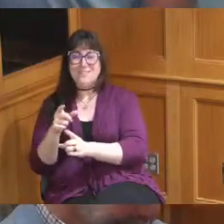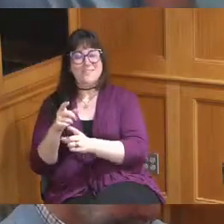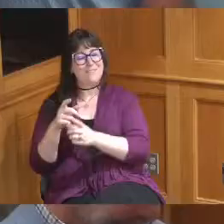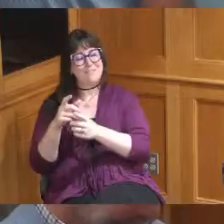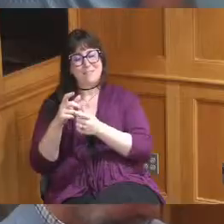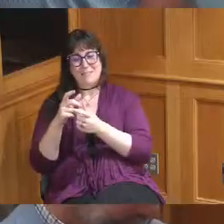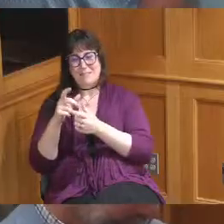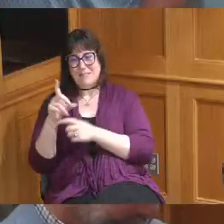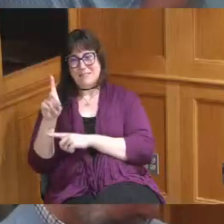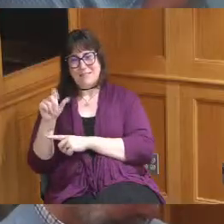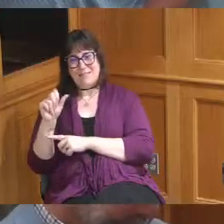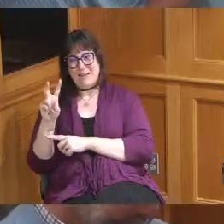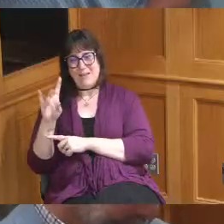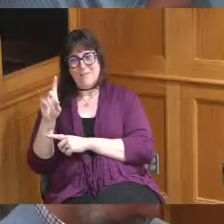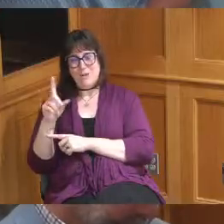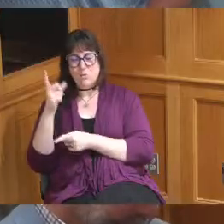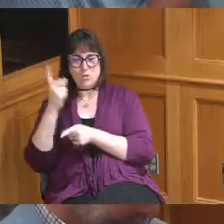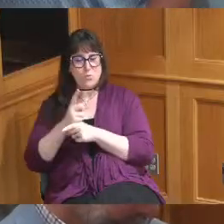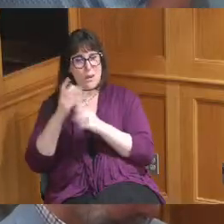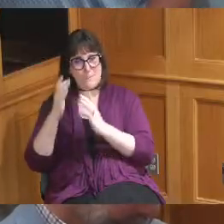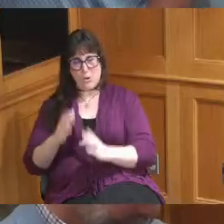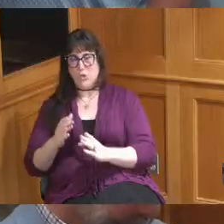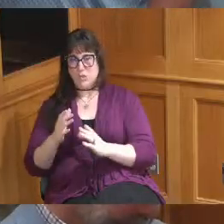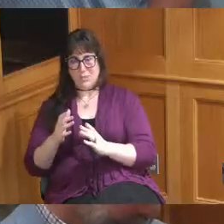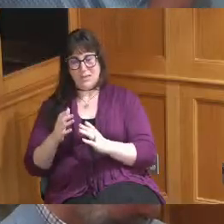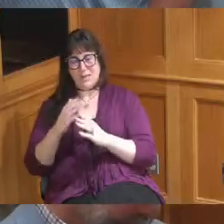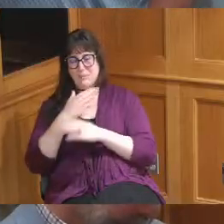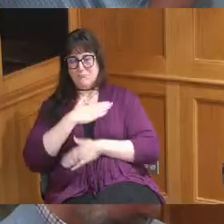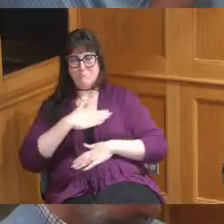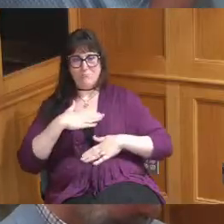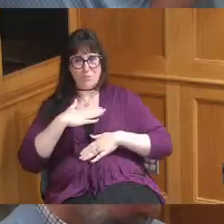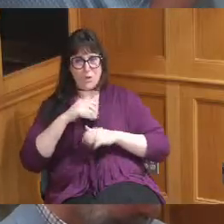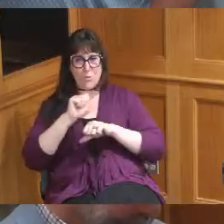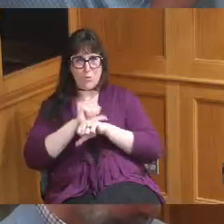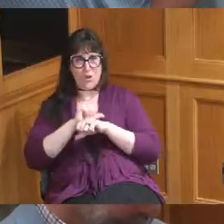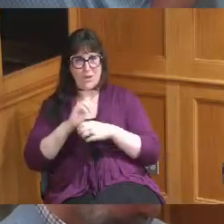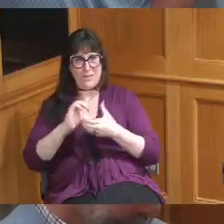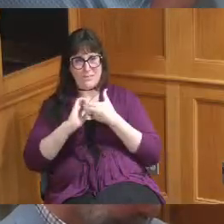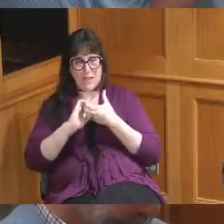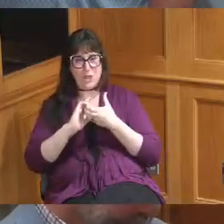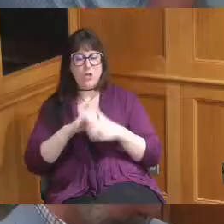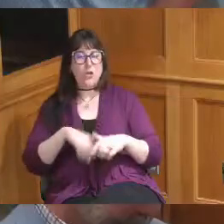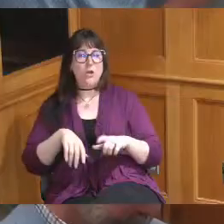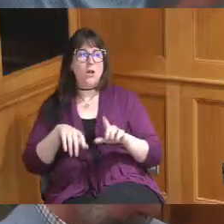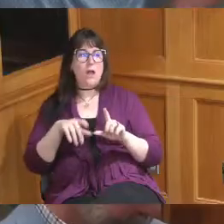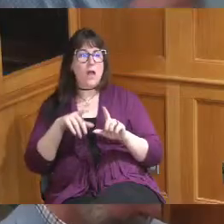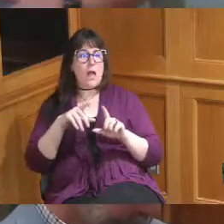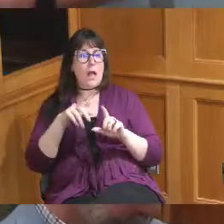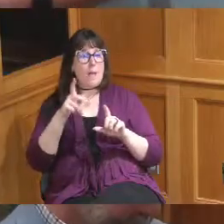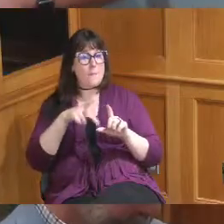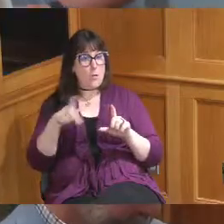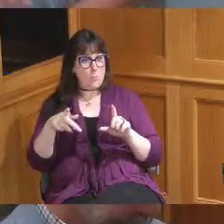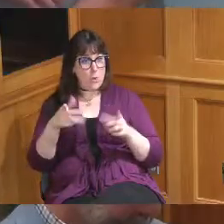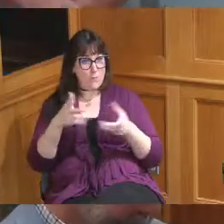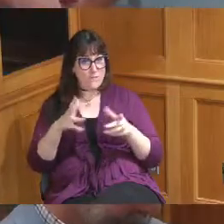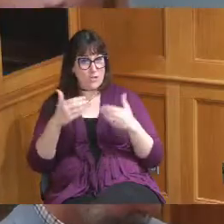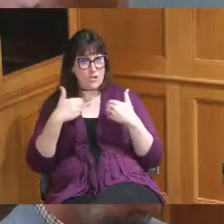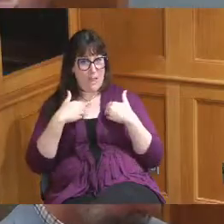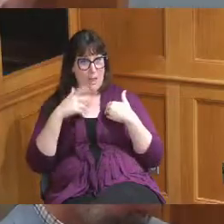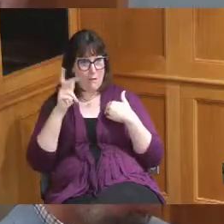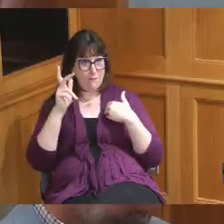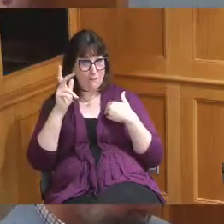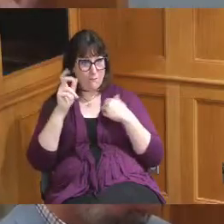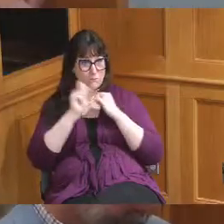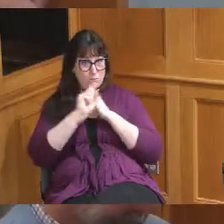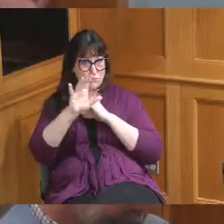He was the right person, and it's been a joy to work with him. I think we've got a PowerPoint now where we can walk through some of the key elements